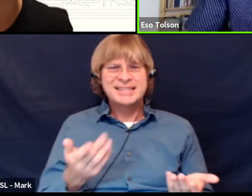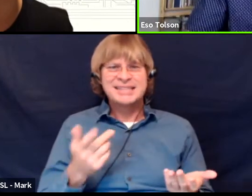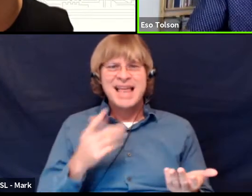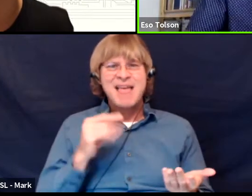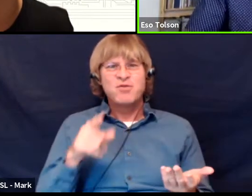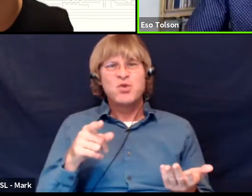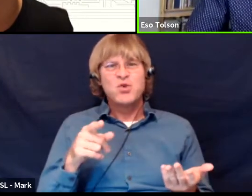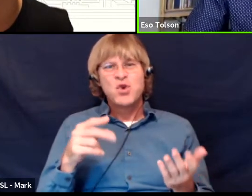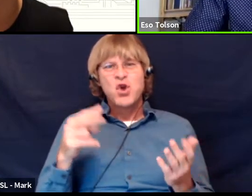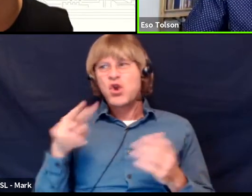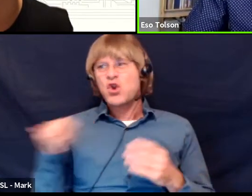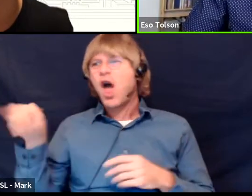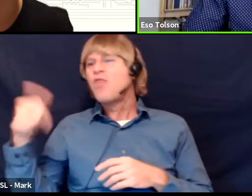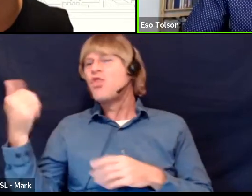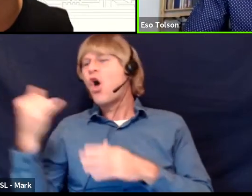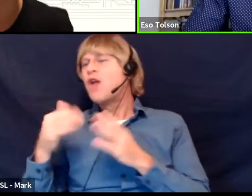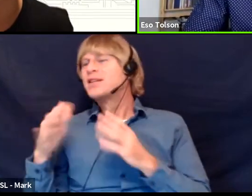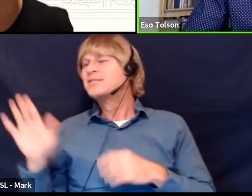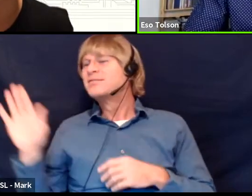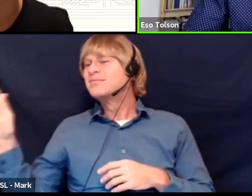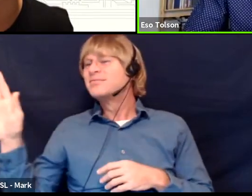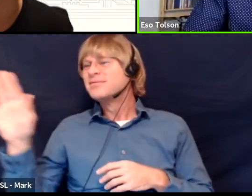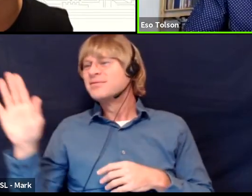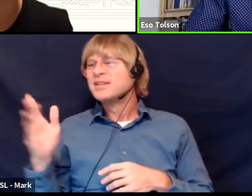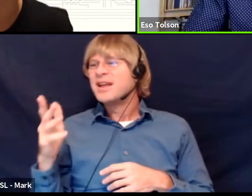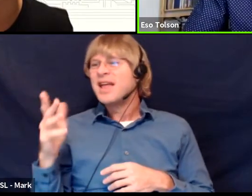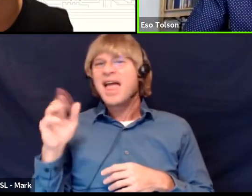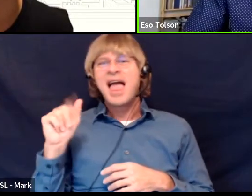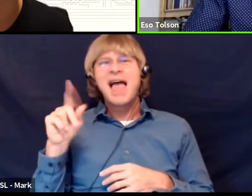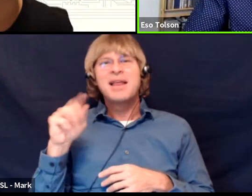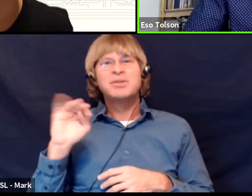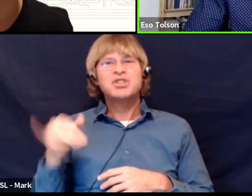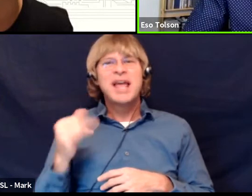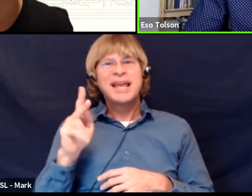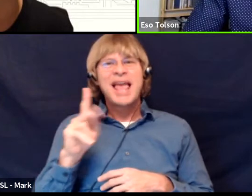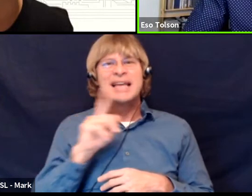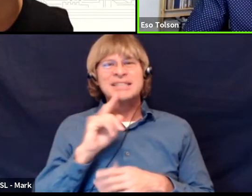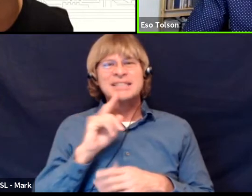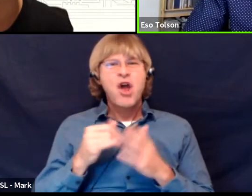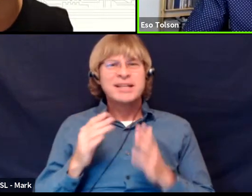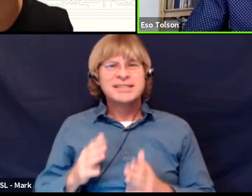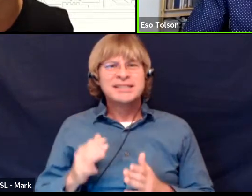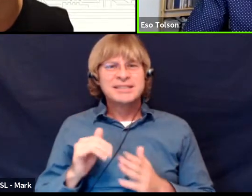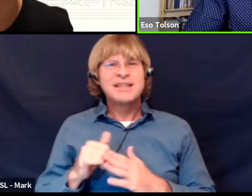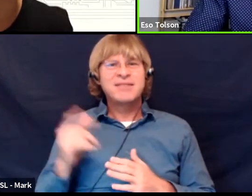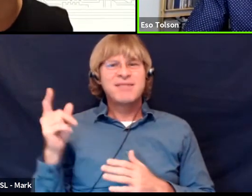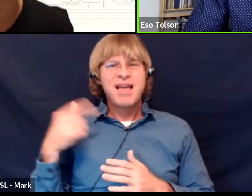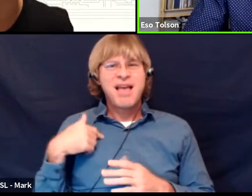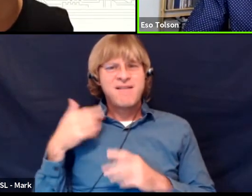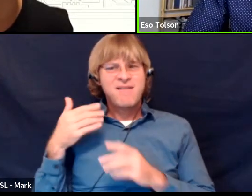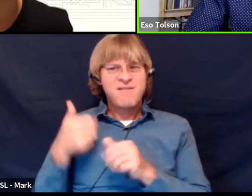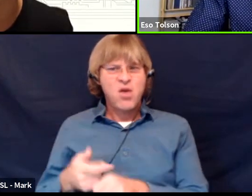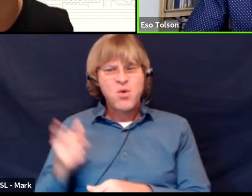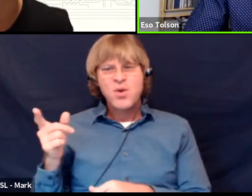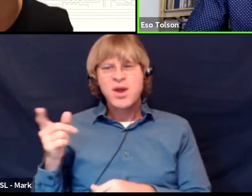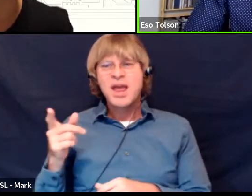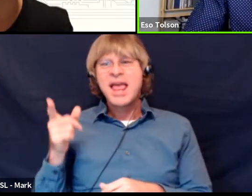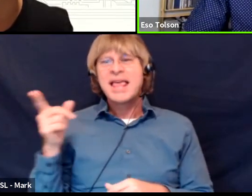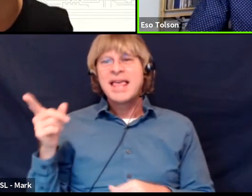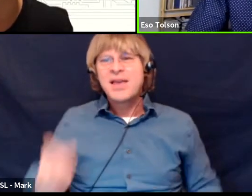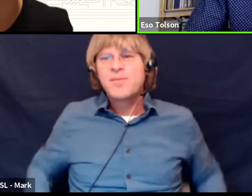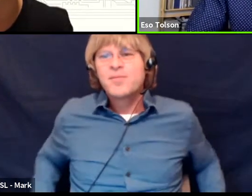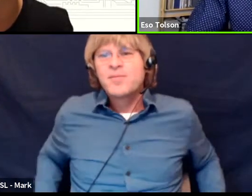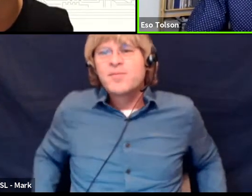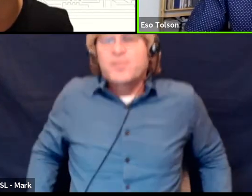you look at other artists that are out there, Adam JK is an artist that I follow.